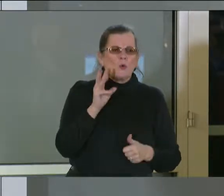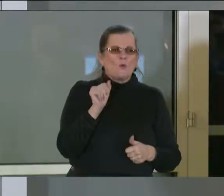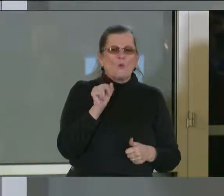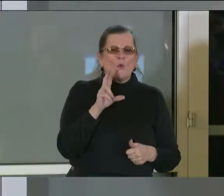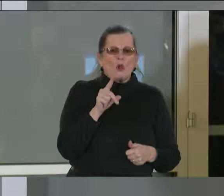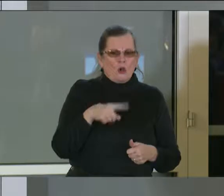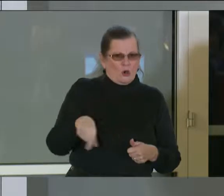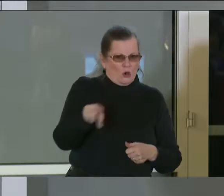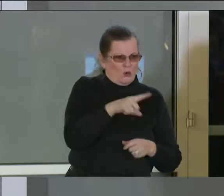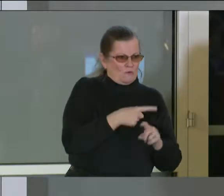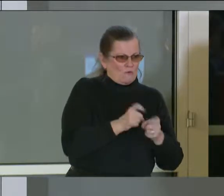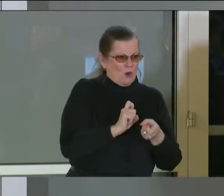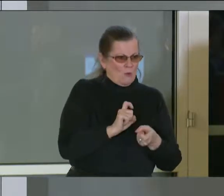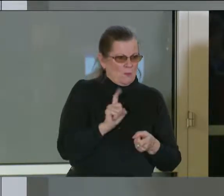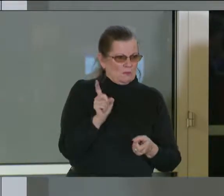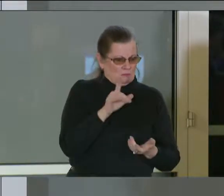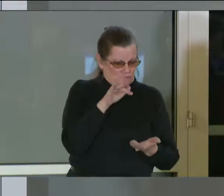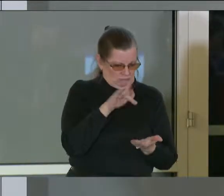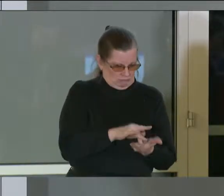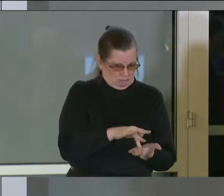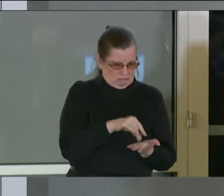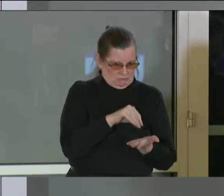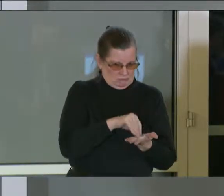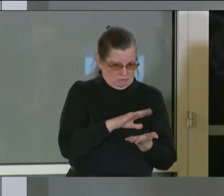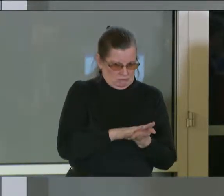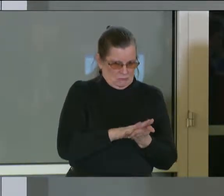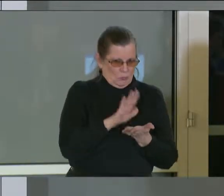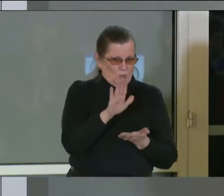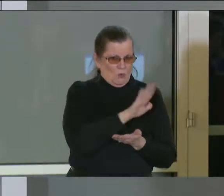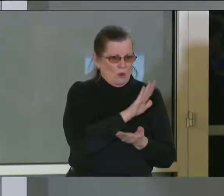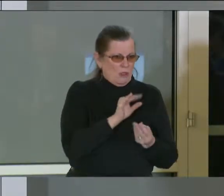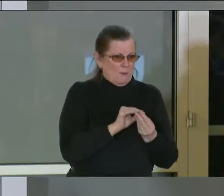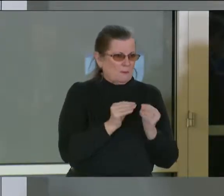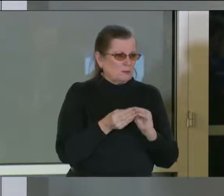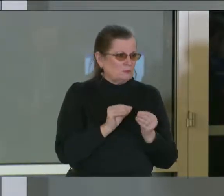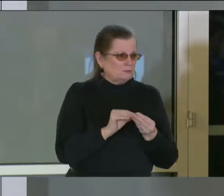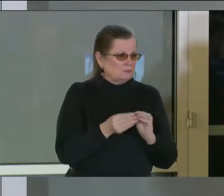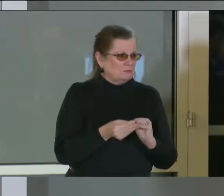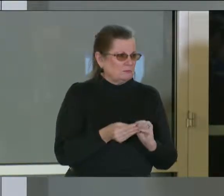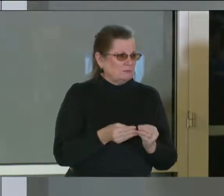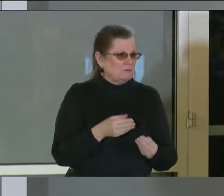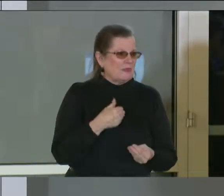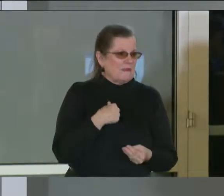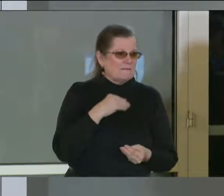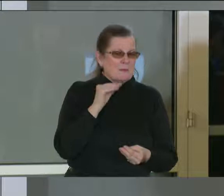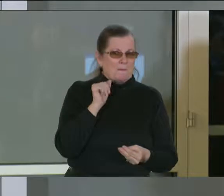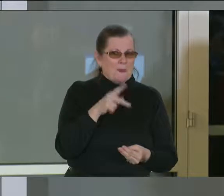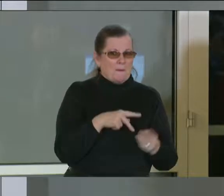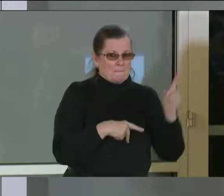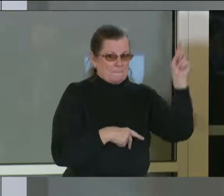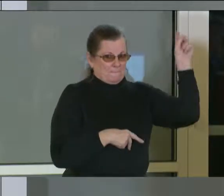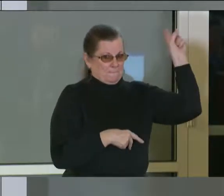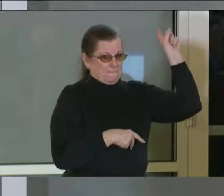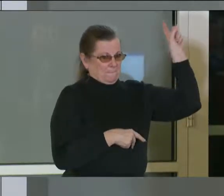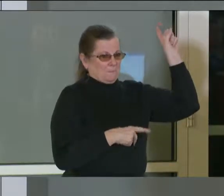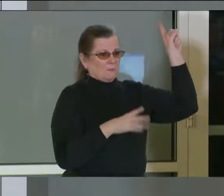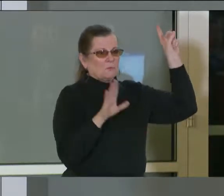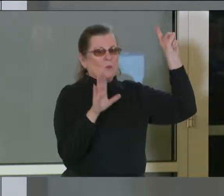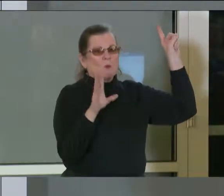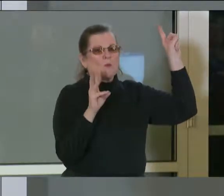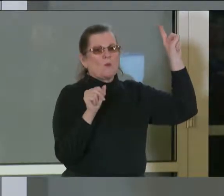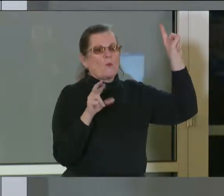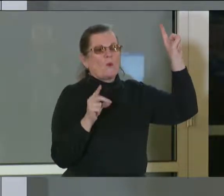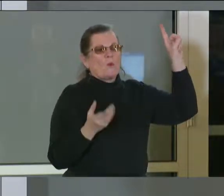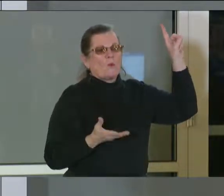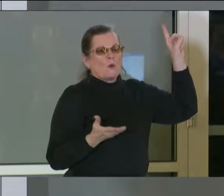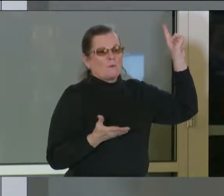can select just by simply clicking on your ward. You can show us, as it's populating right behind me on the screen, we can see